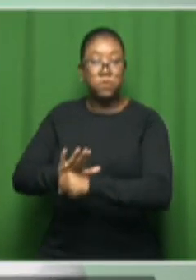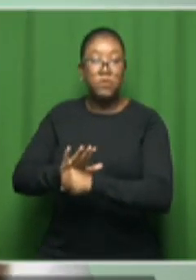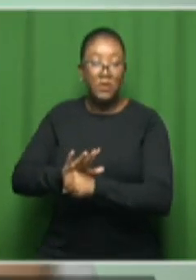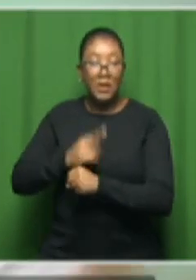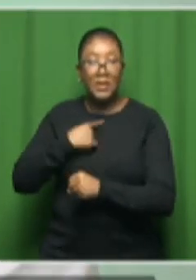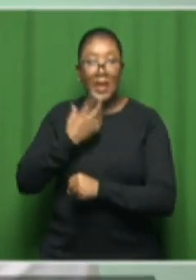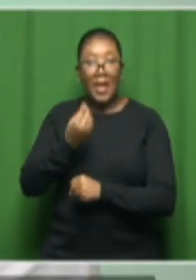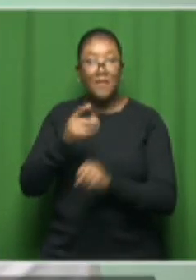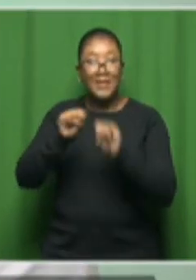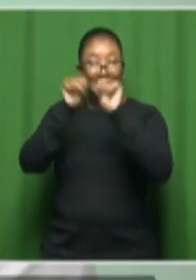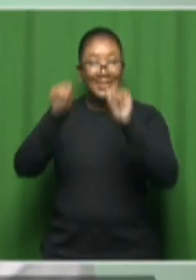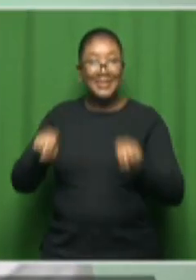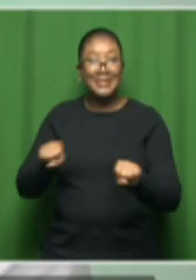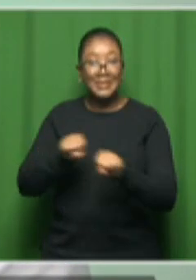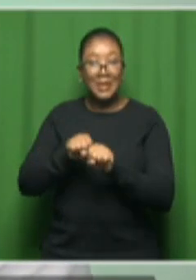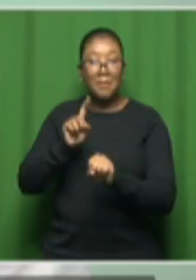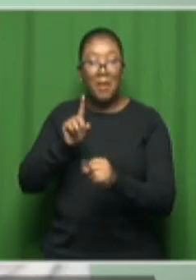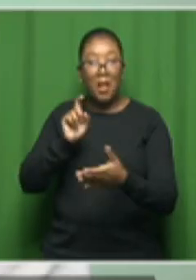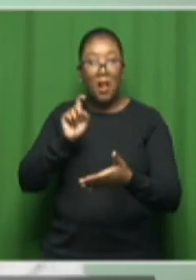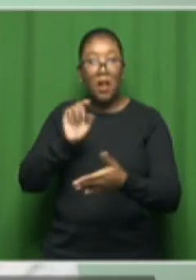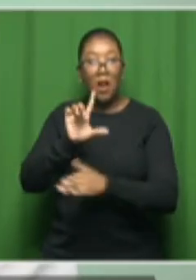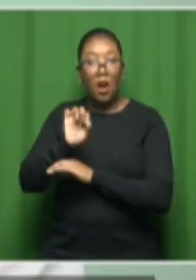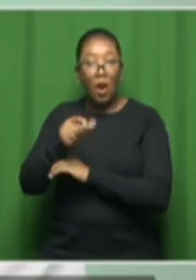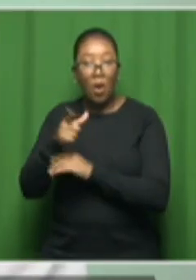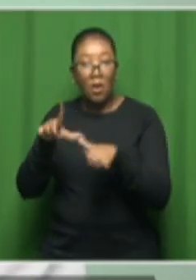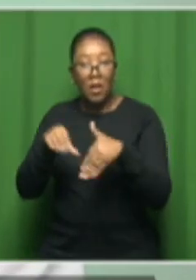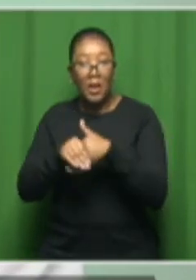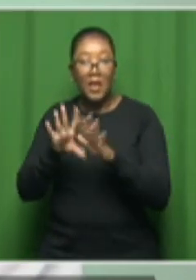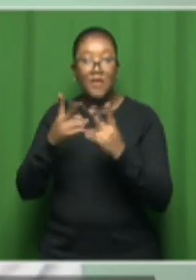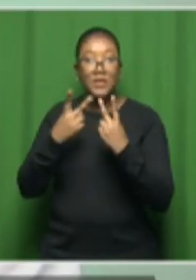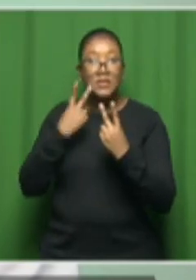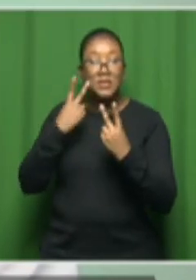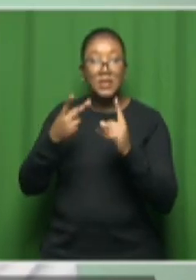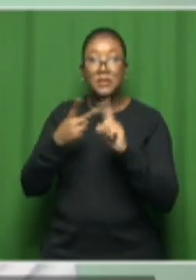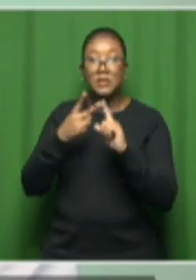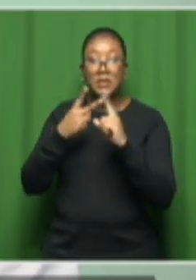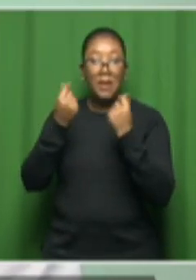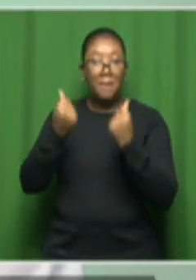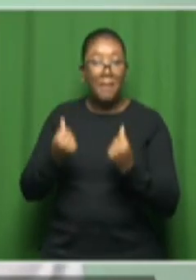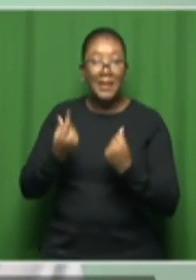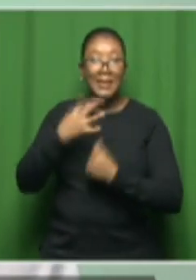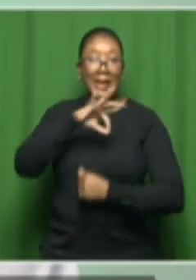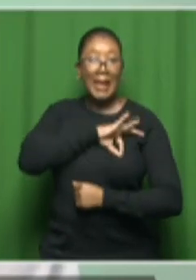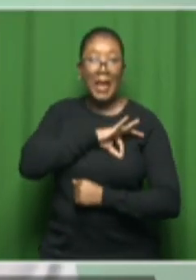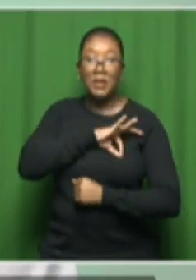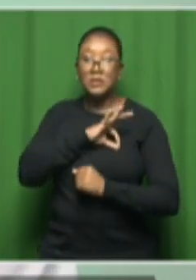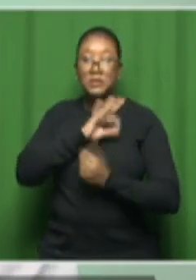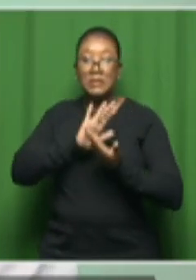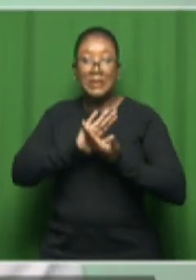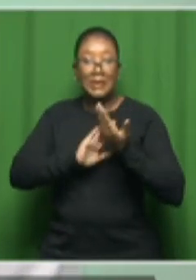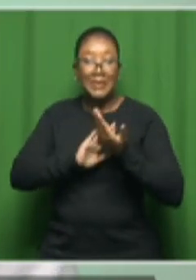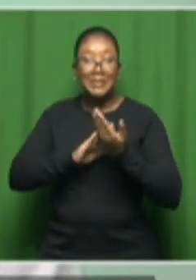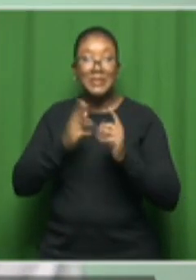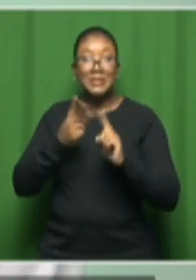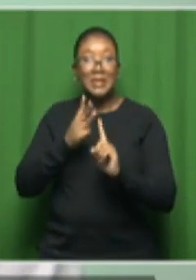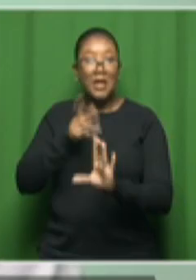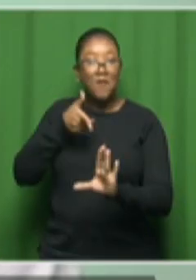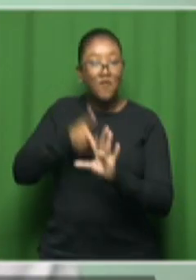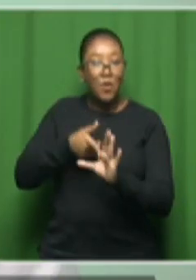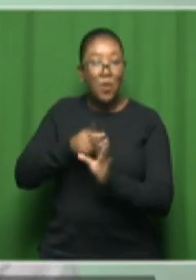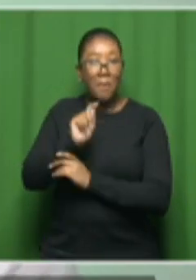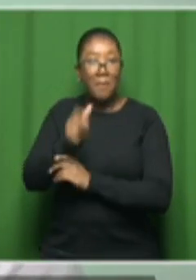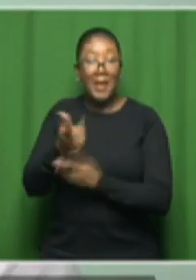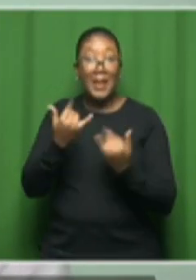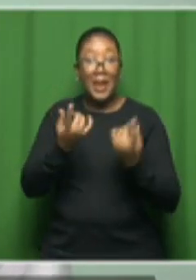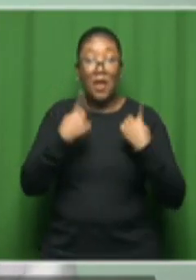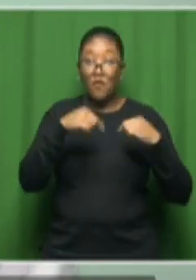They need to keep an eye on the fuel price. They need to look at what wages needs to be increased. They need to pay for fuel, etc. What we do with the Fuel Connect